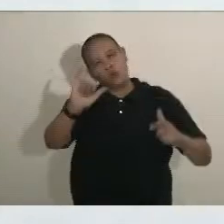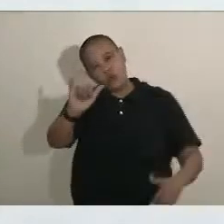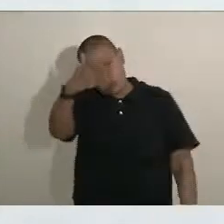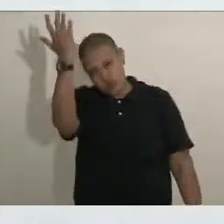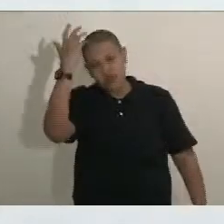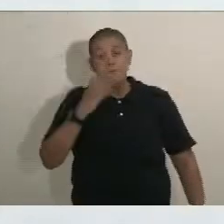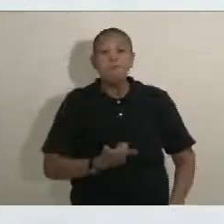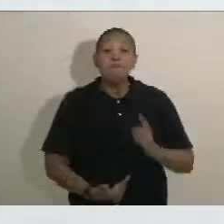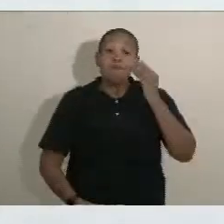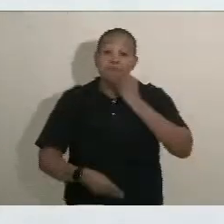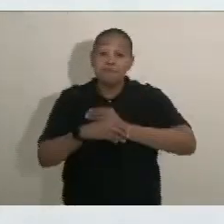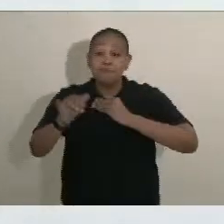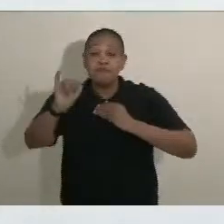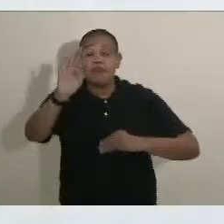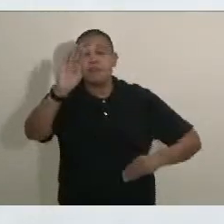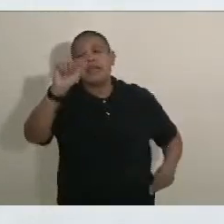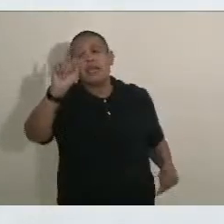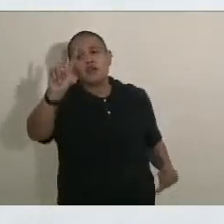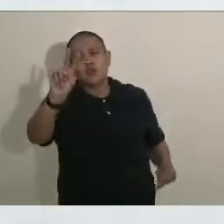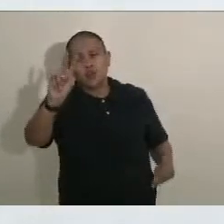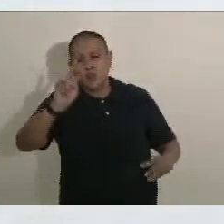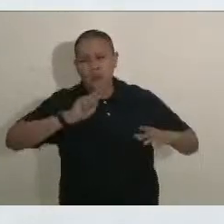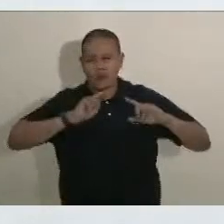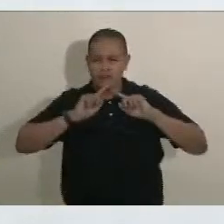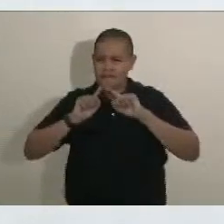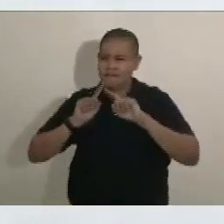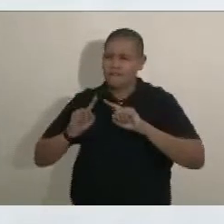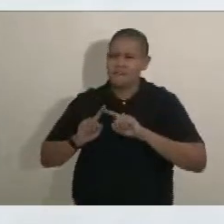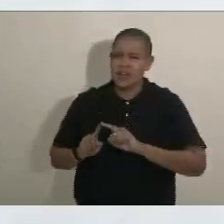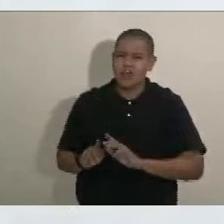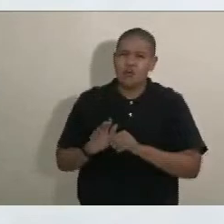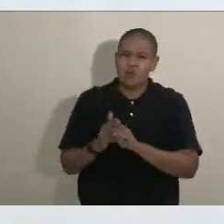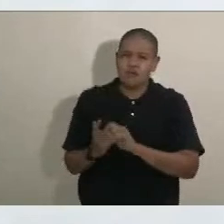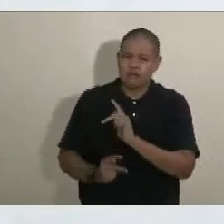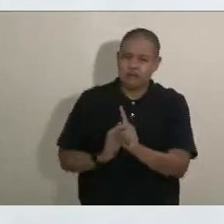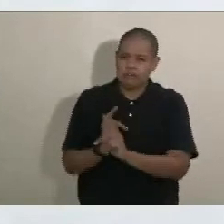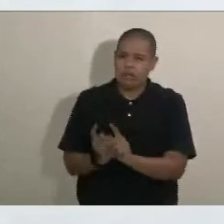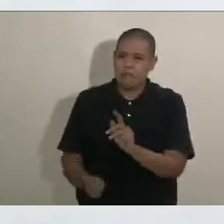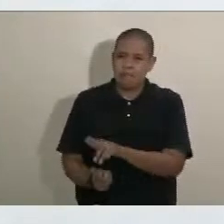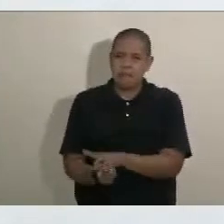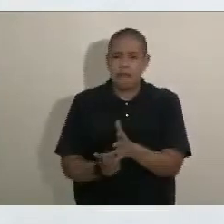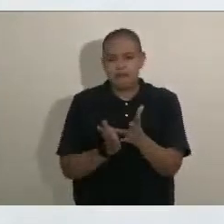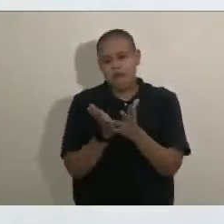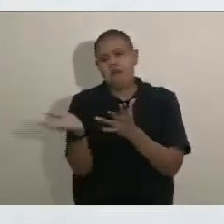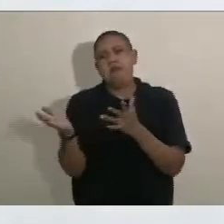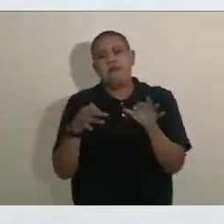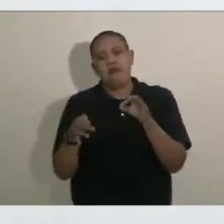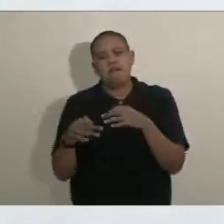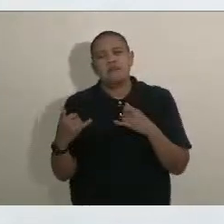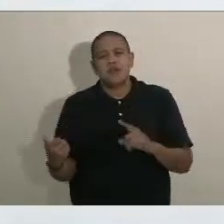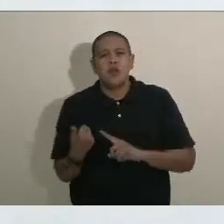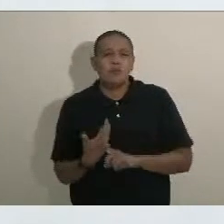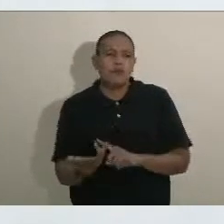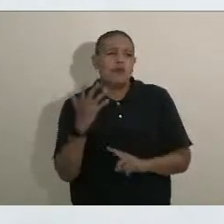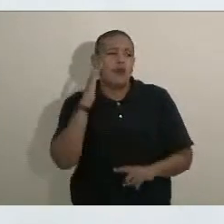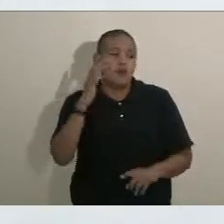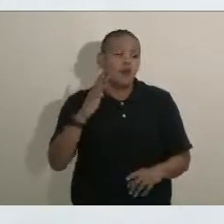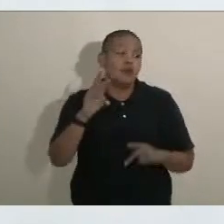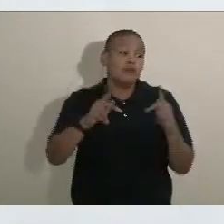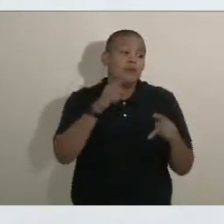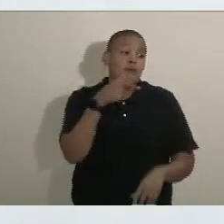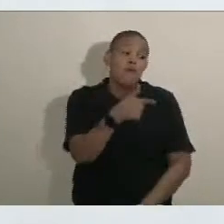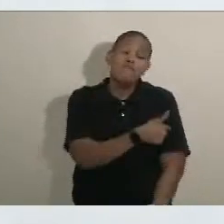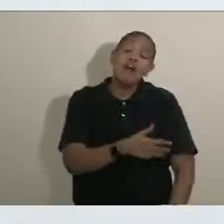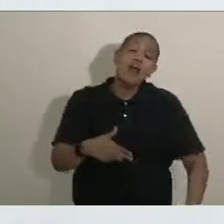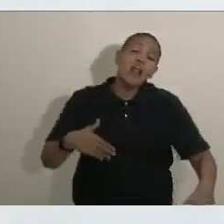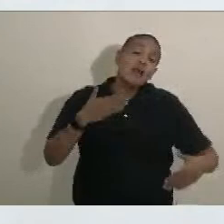And of course, with the BA2 variant, that will amplify that situation. It is also a reminder to the unvaccinated, as I said earlier, to get